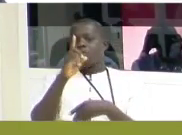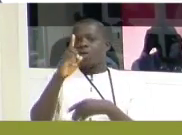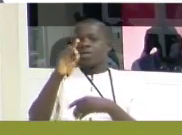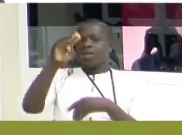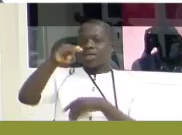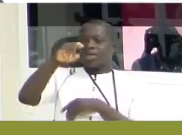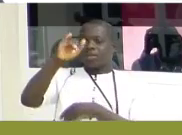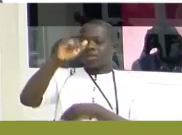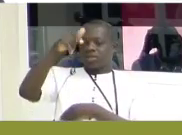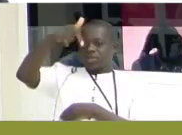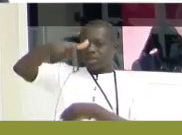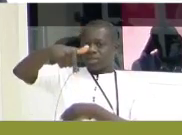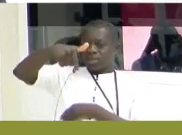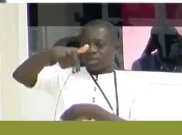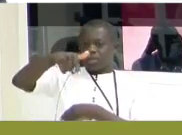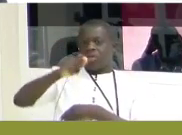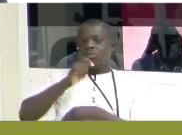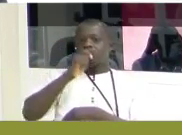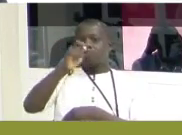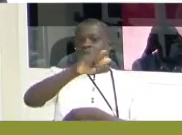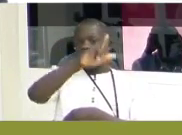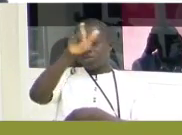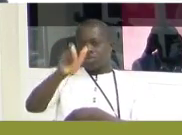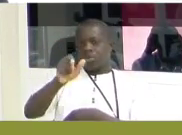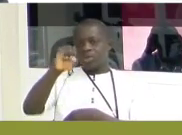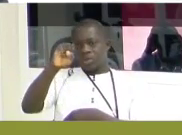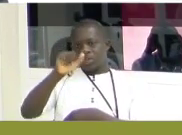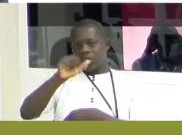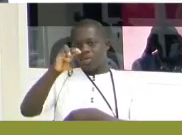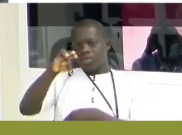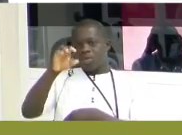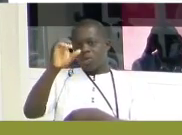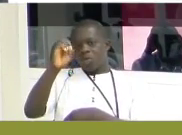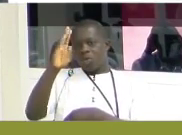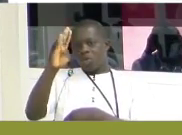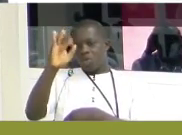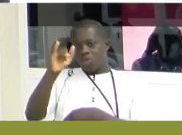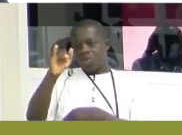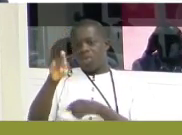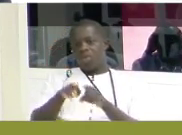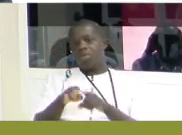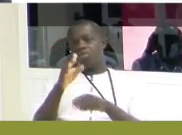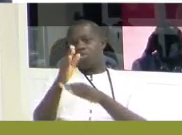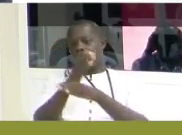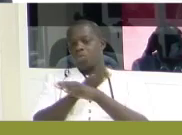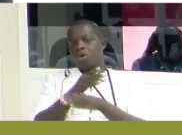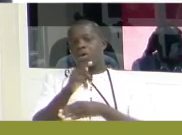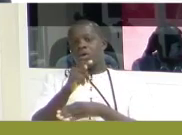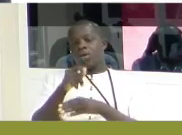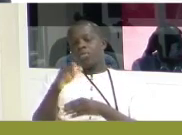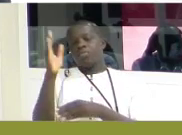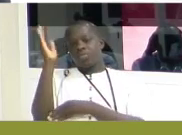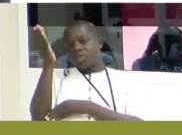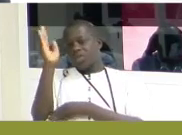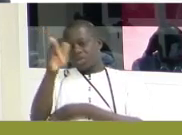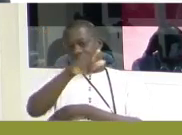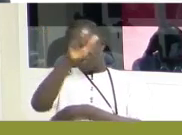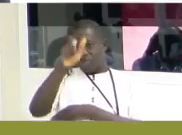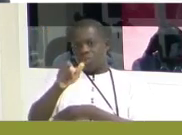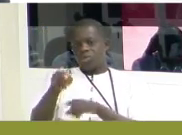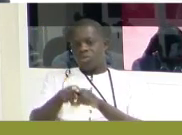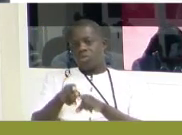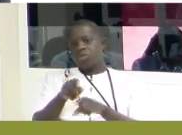Obi. He used to be with City Limits as a presenter. Those are the journalists that night. Then you